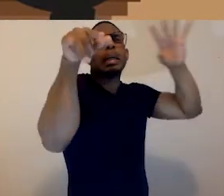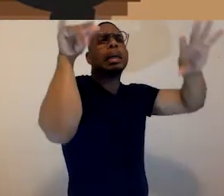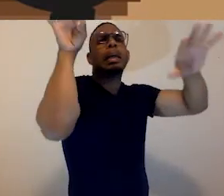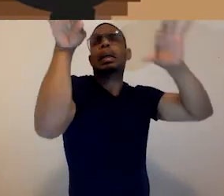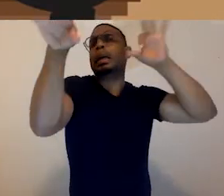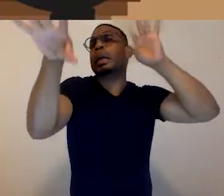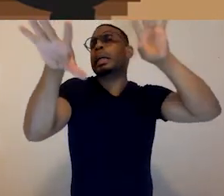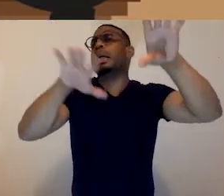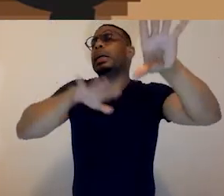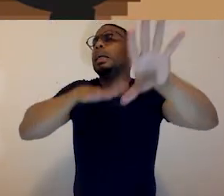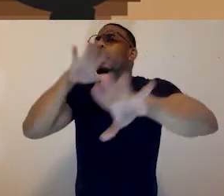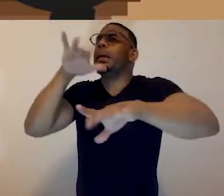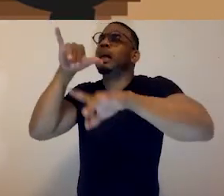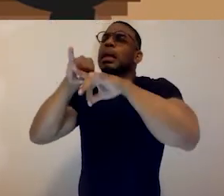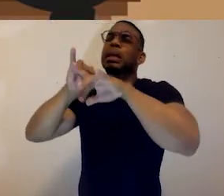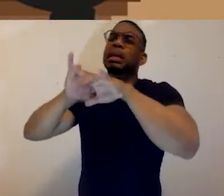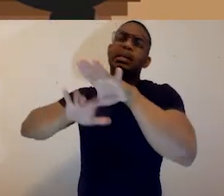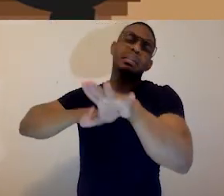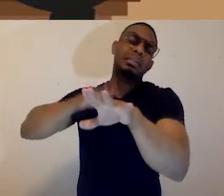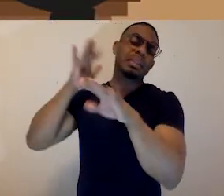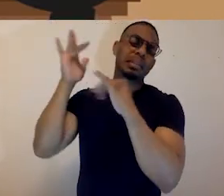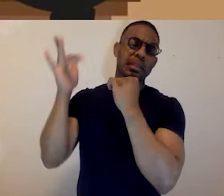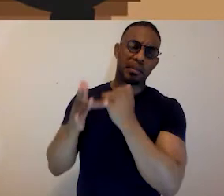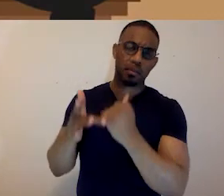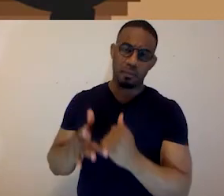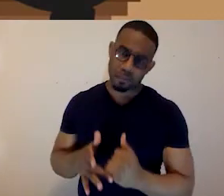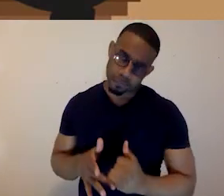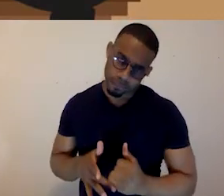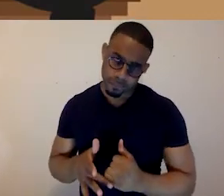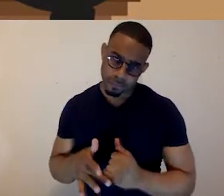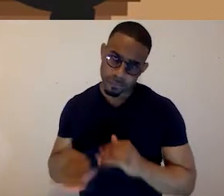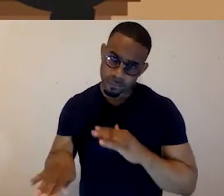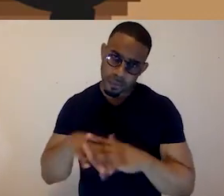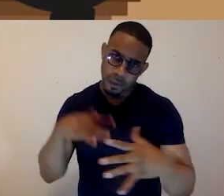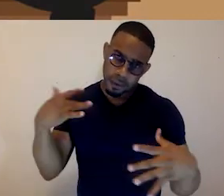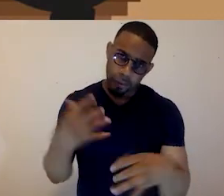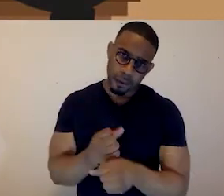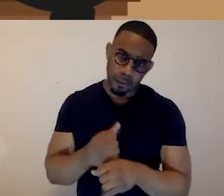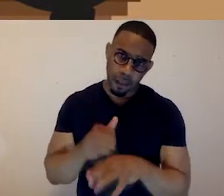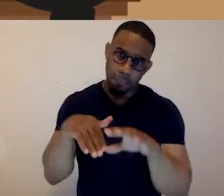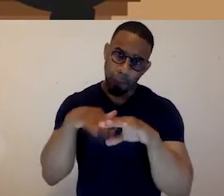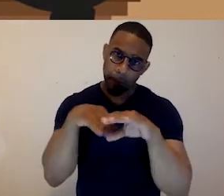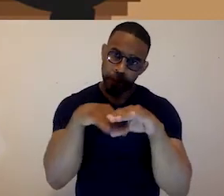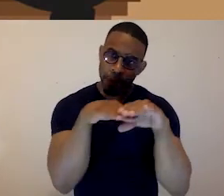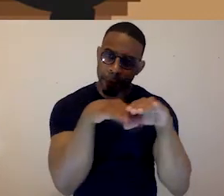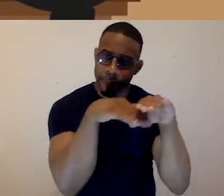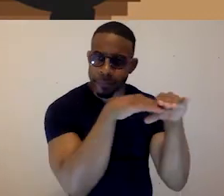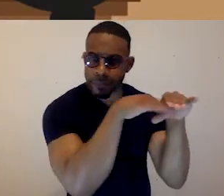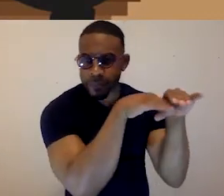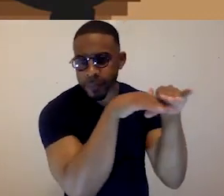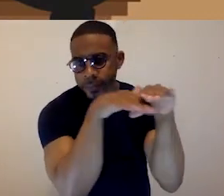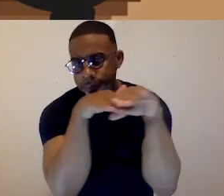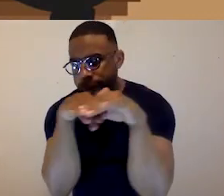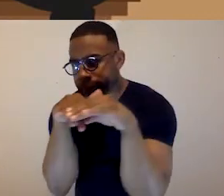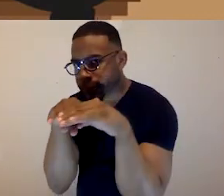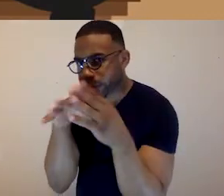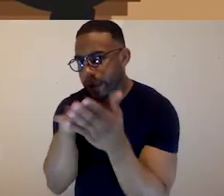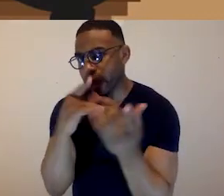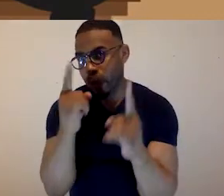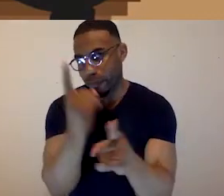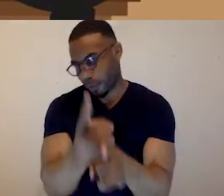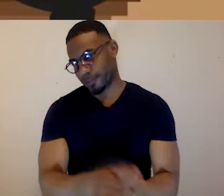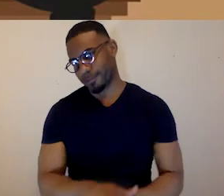fancy words and this high-tech jargon, which basically summed up to blah, blah, blah, learning works,